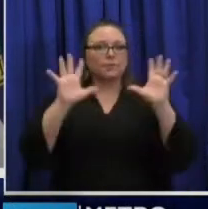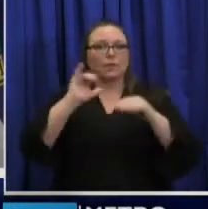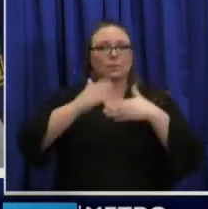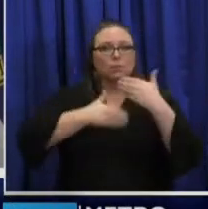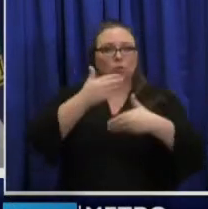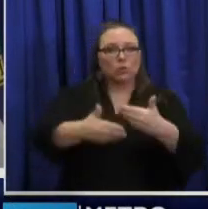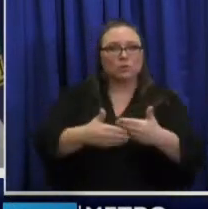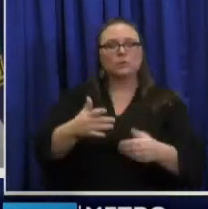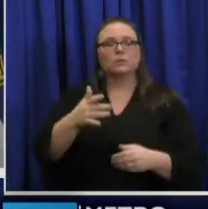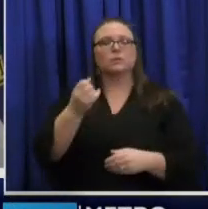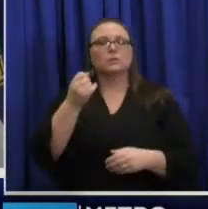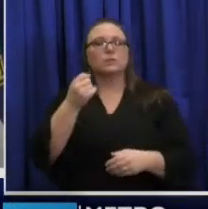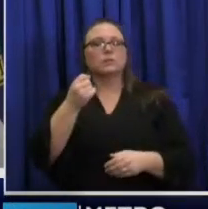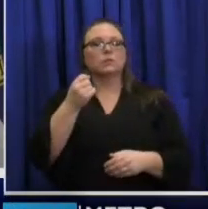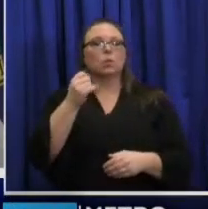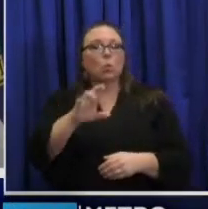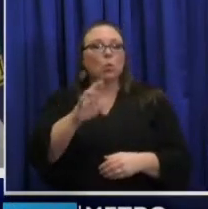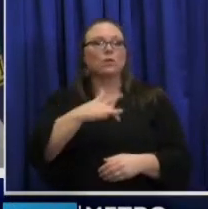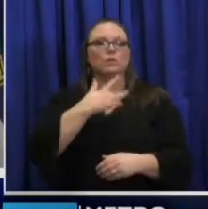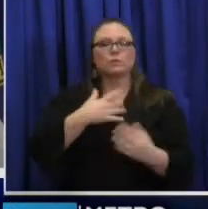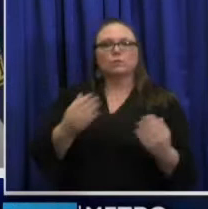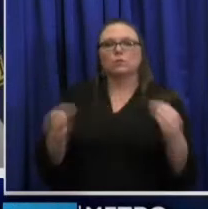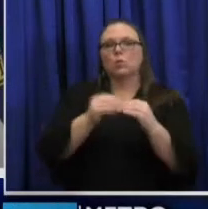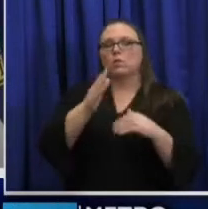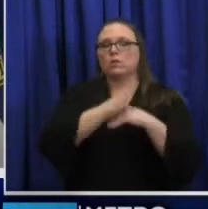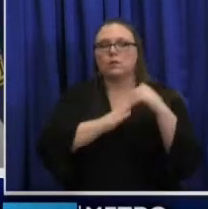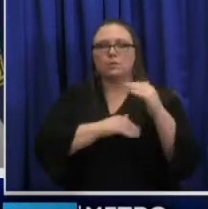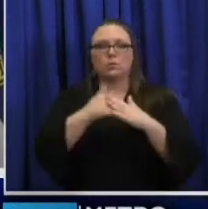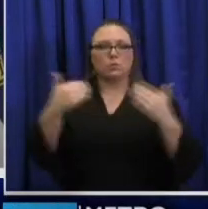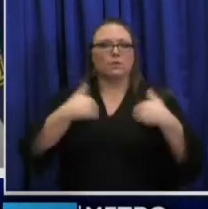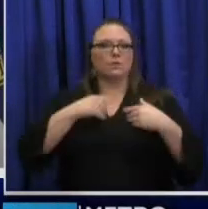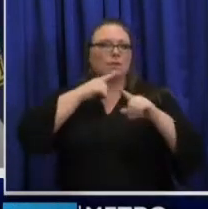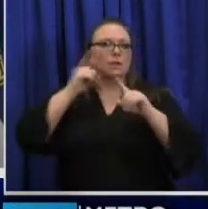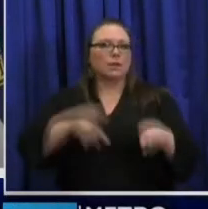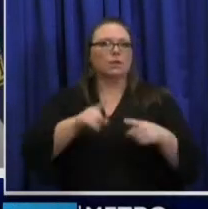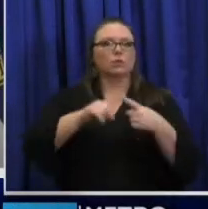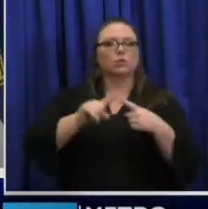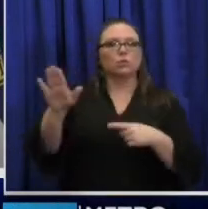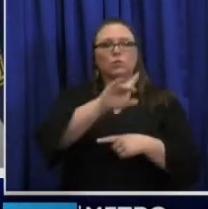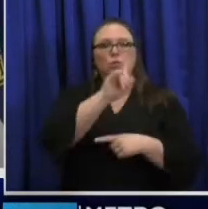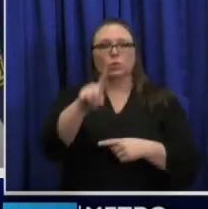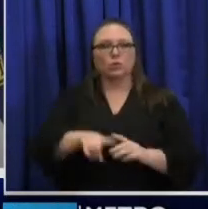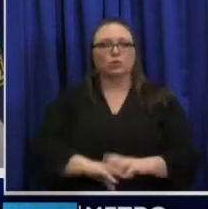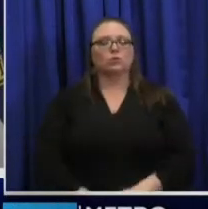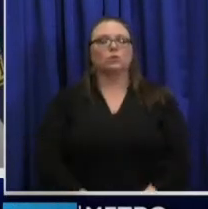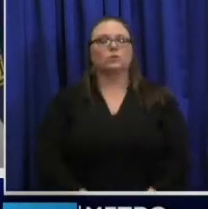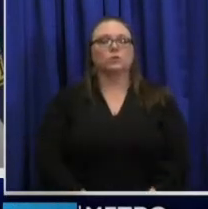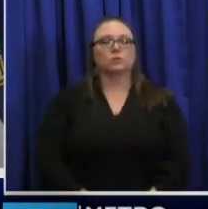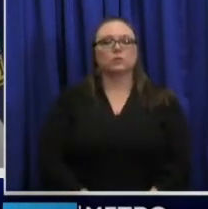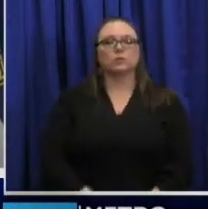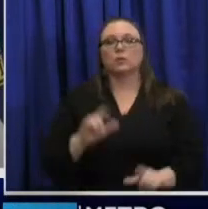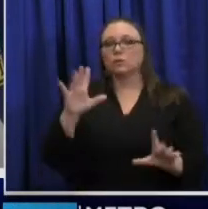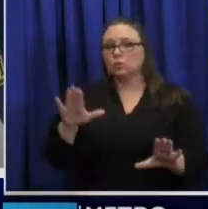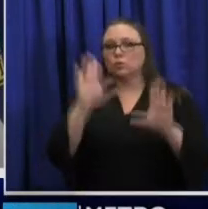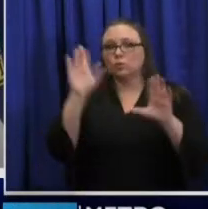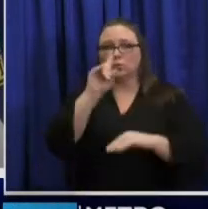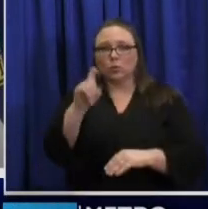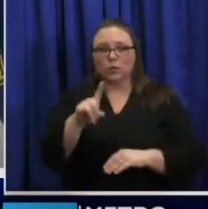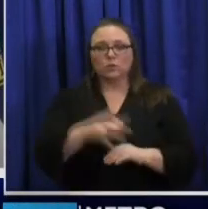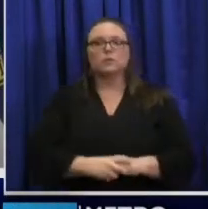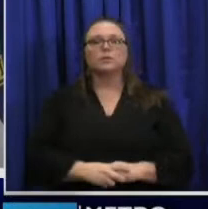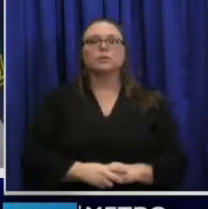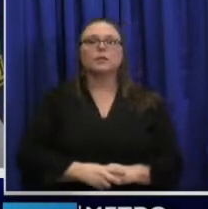and feel comfortable to have the answer to their doubts? That's a great question,